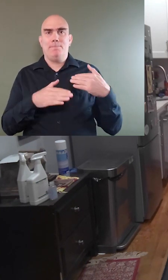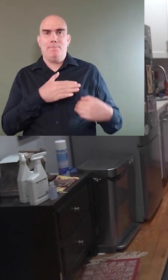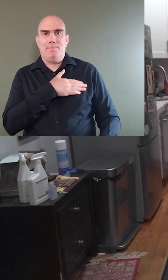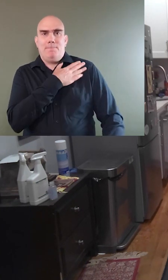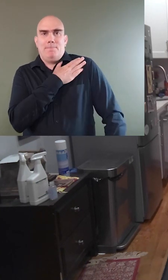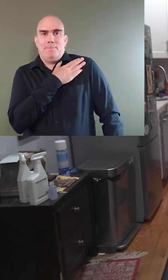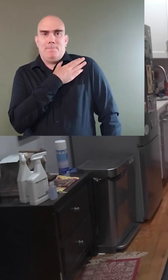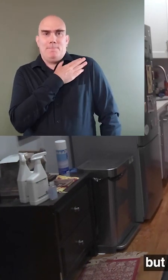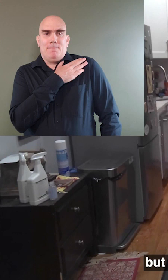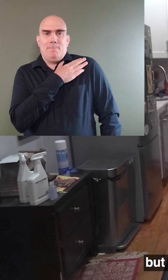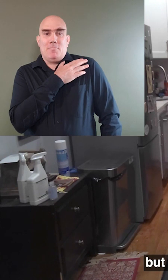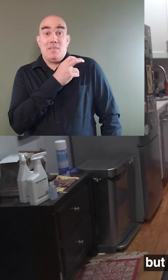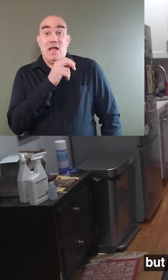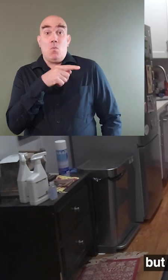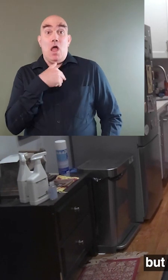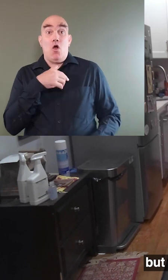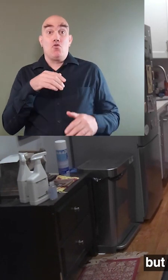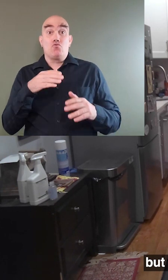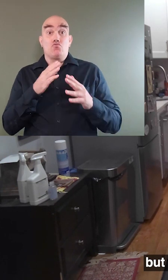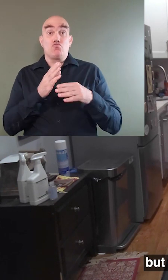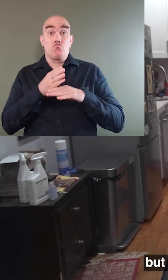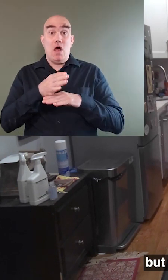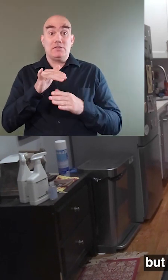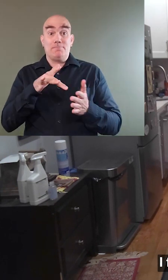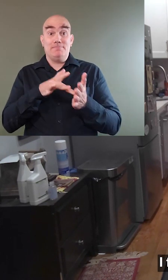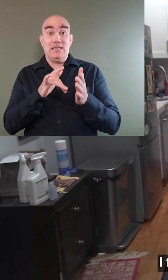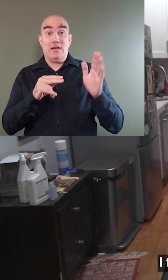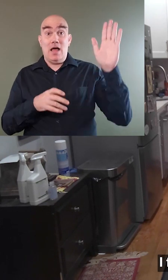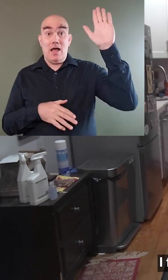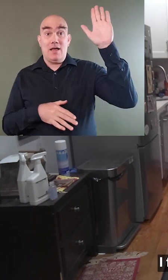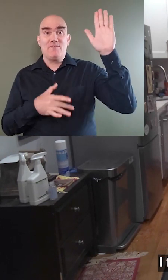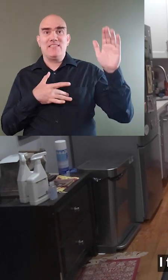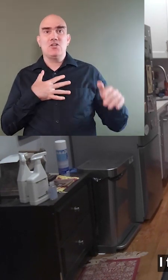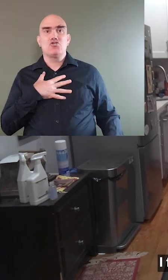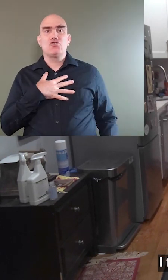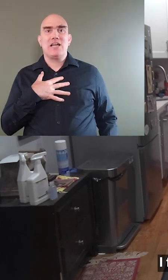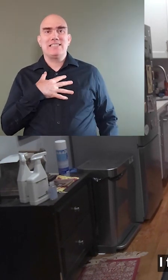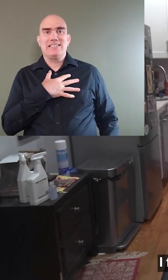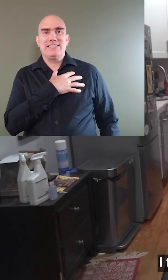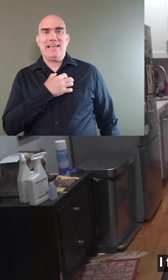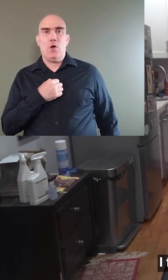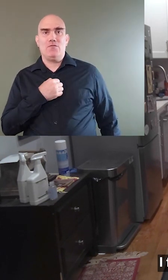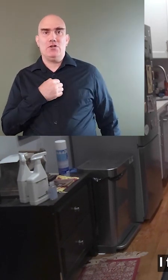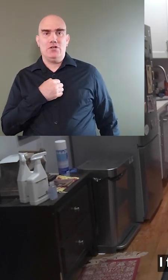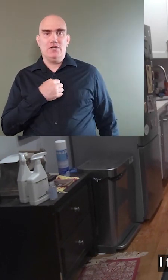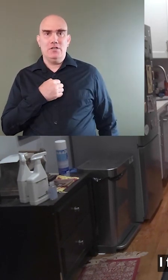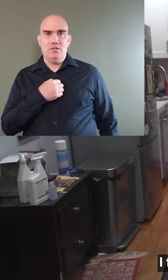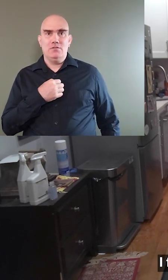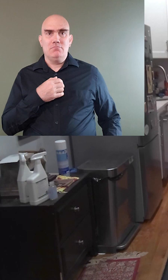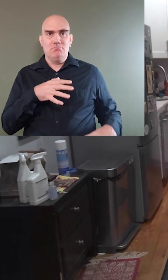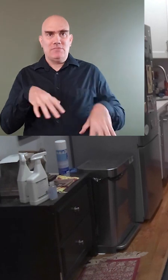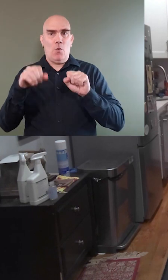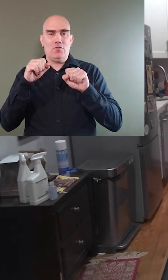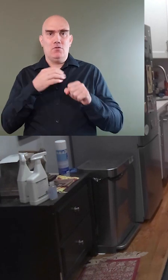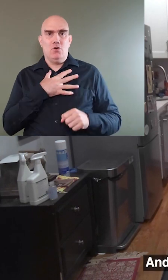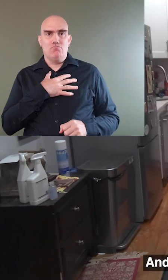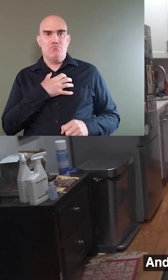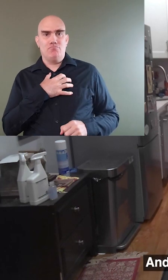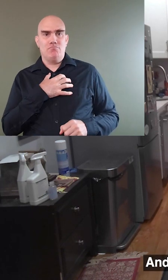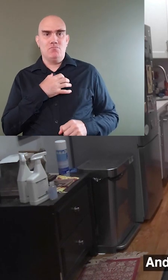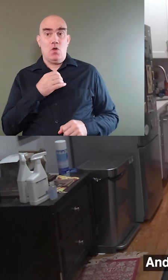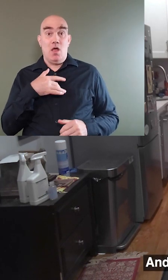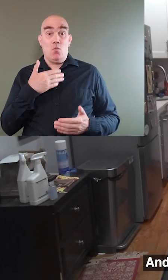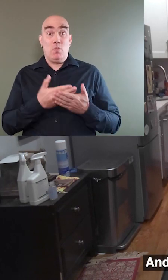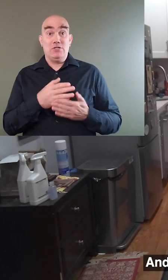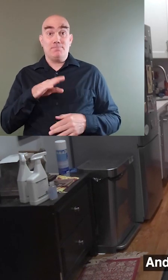top. But then as I cross the midline, I feel my chest taking over. And then